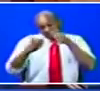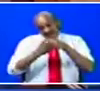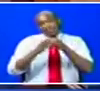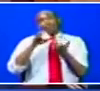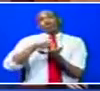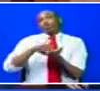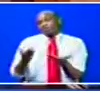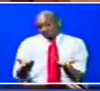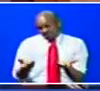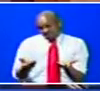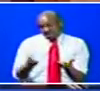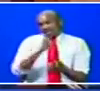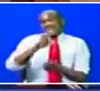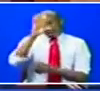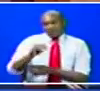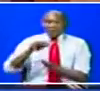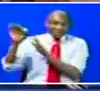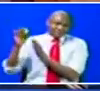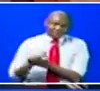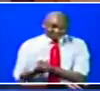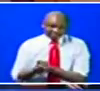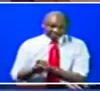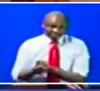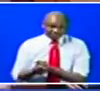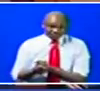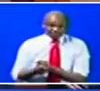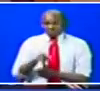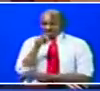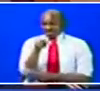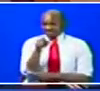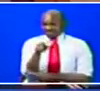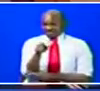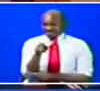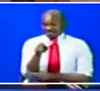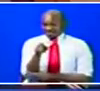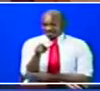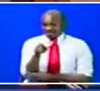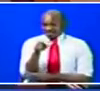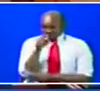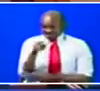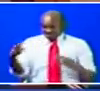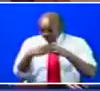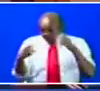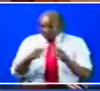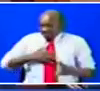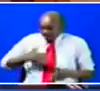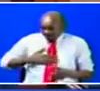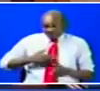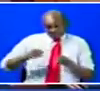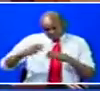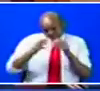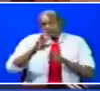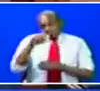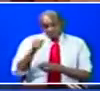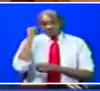slots in the East Africa Legislative Assembly. And in this arithmetic that we have done, based